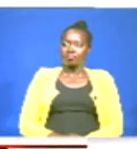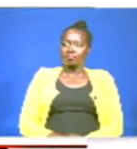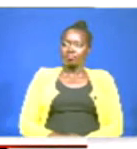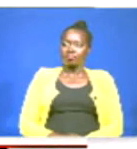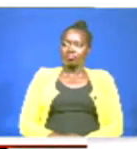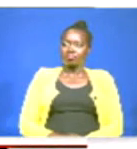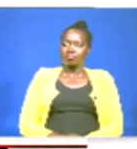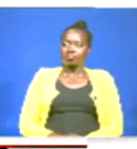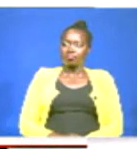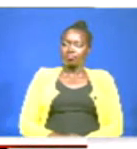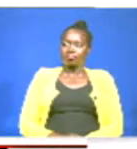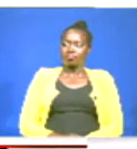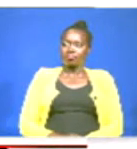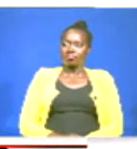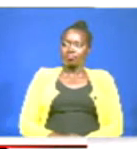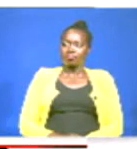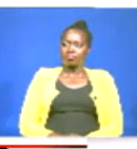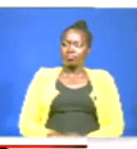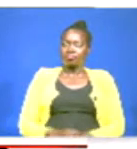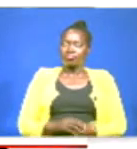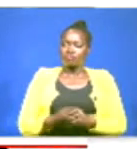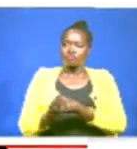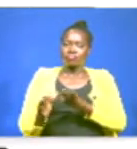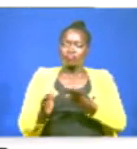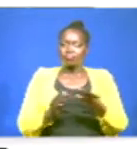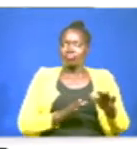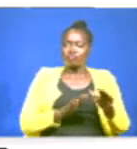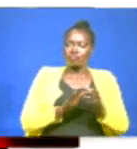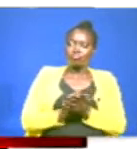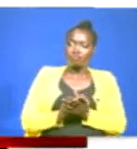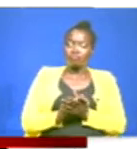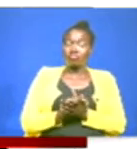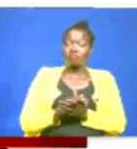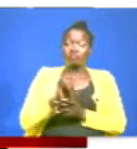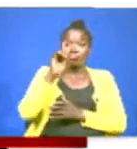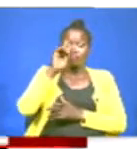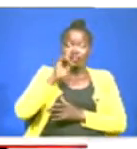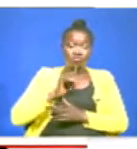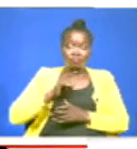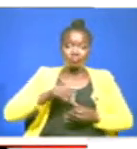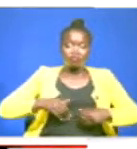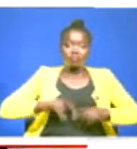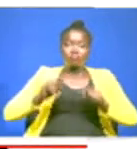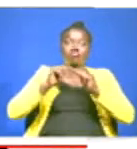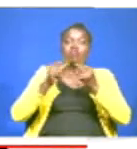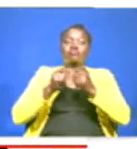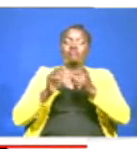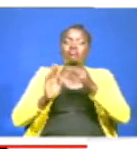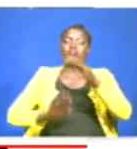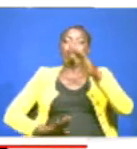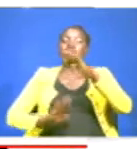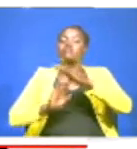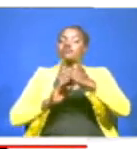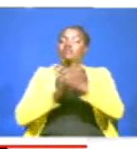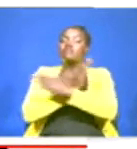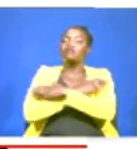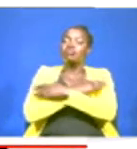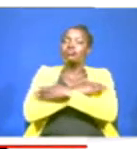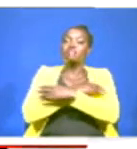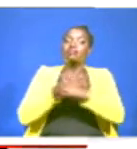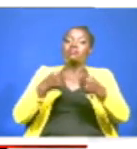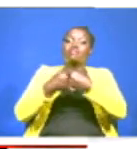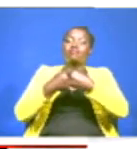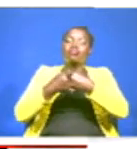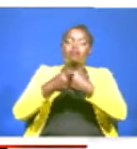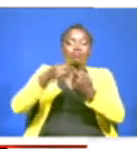Sorry, 29th December. Moving on, AFC Leopards junior team was crowned bottom-up friendly match champions after a